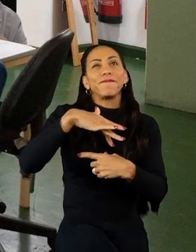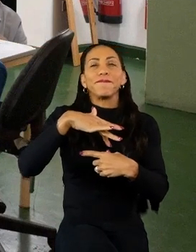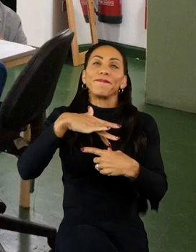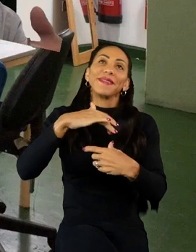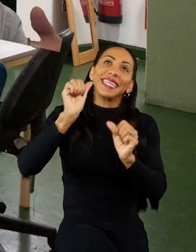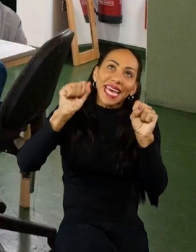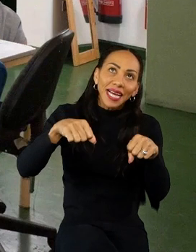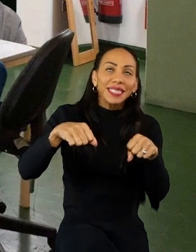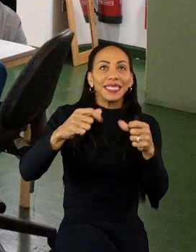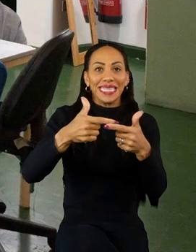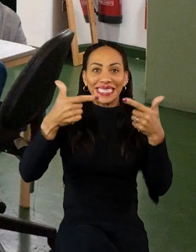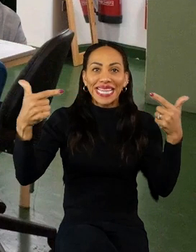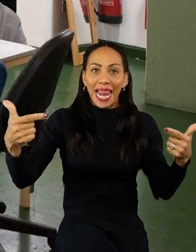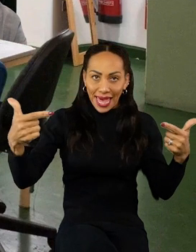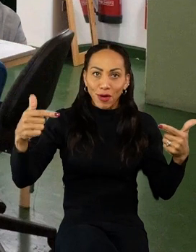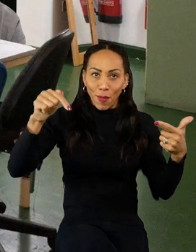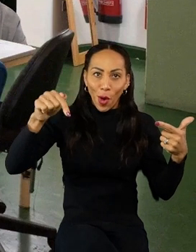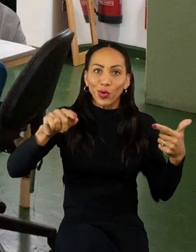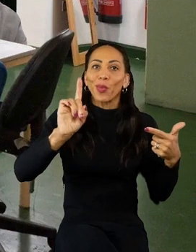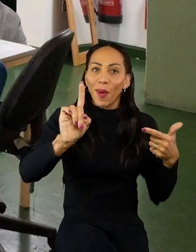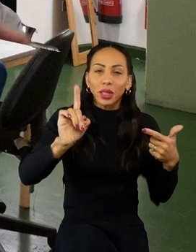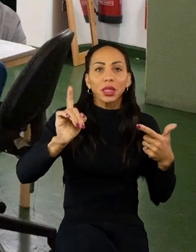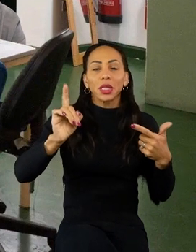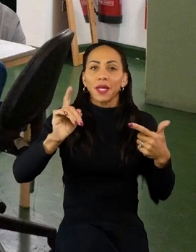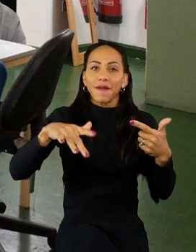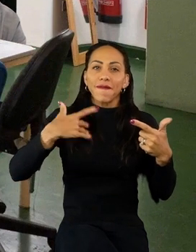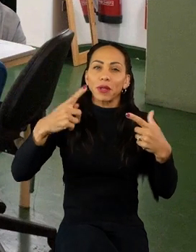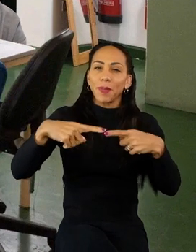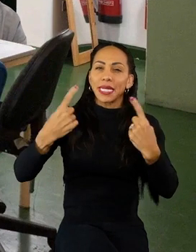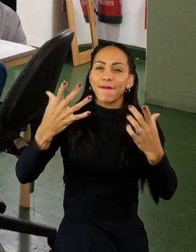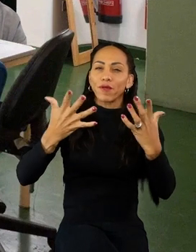reality, albeit it's telematic. So it was kind of